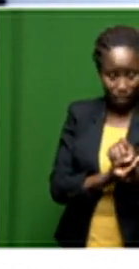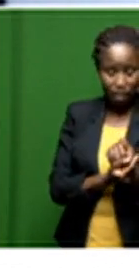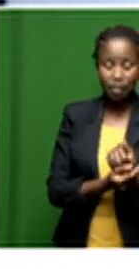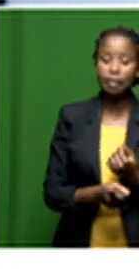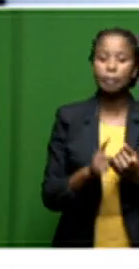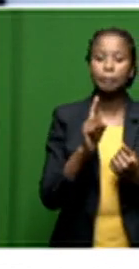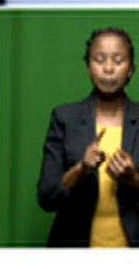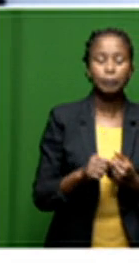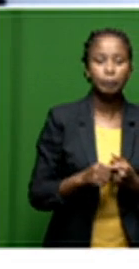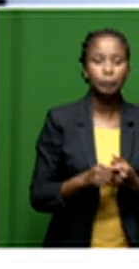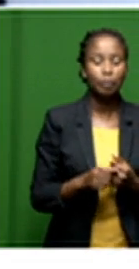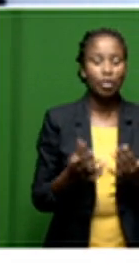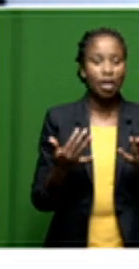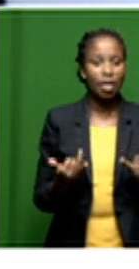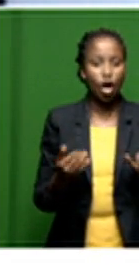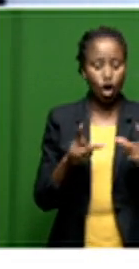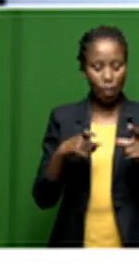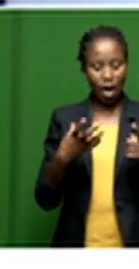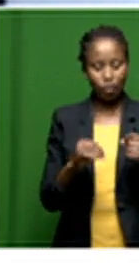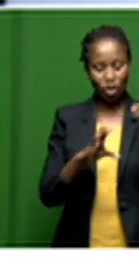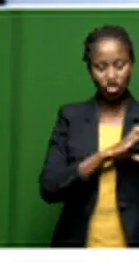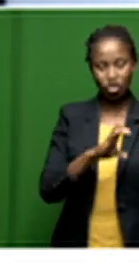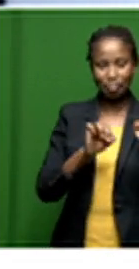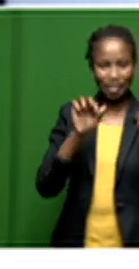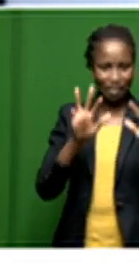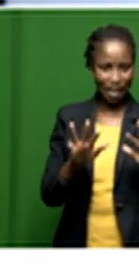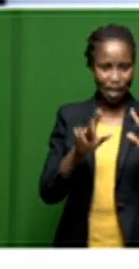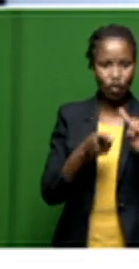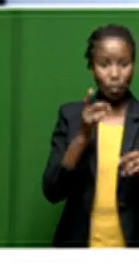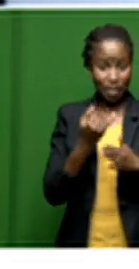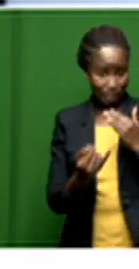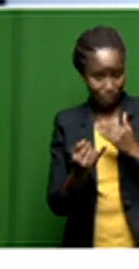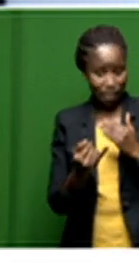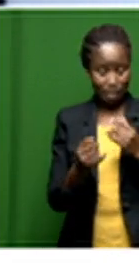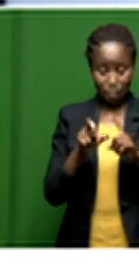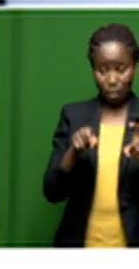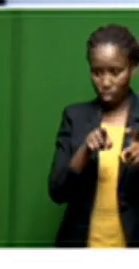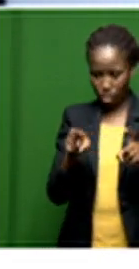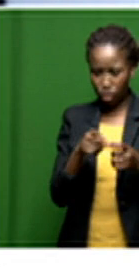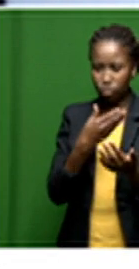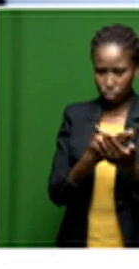of the Commission, which, let us not forget, is a Chapter 9 institution, an independent body, to